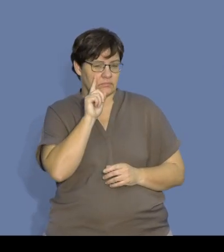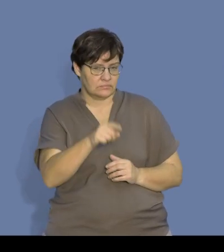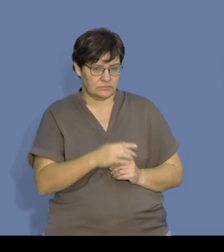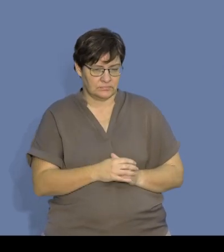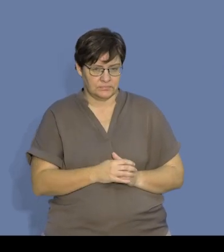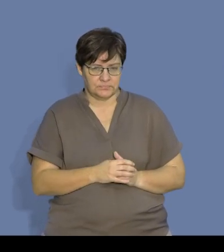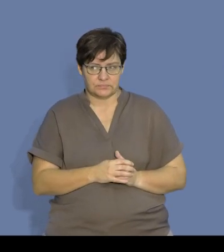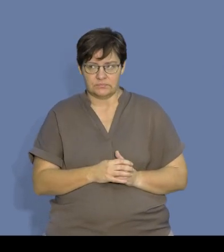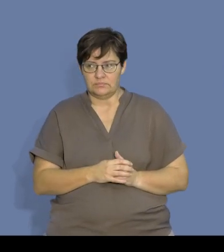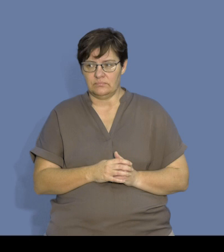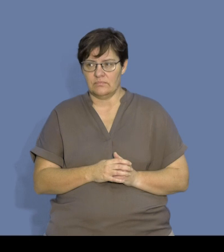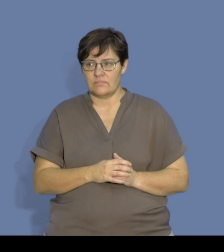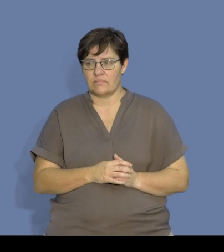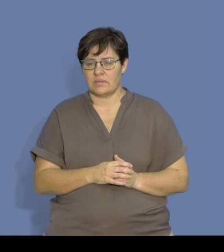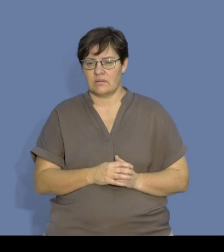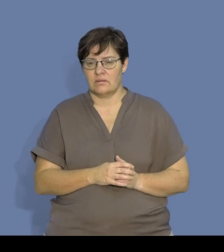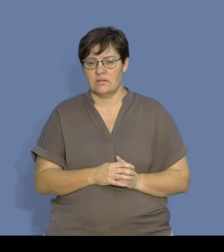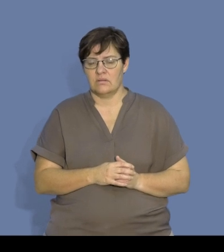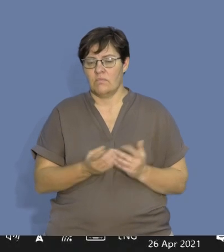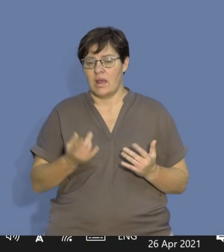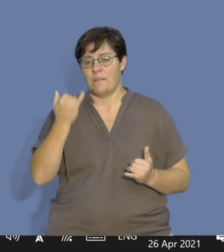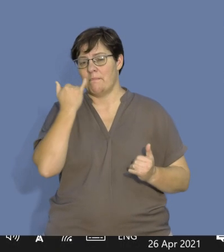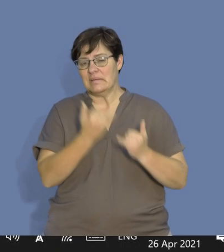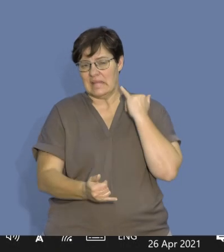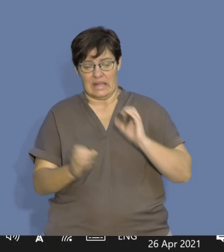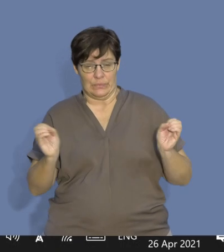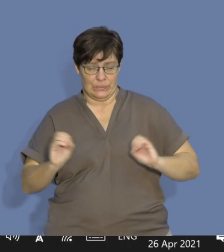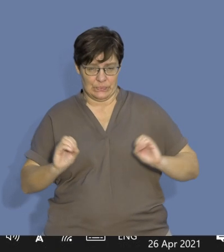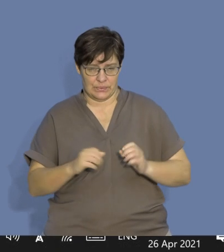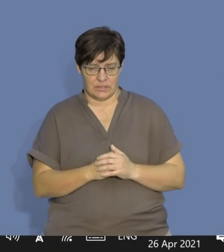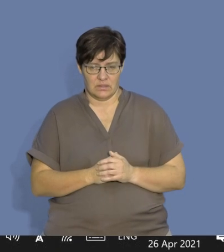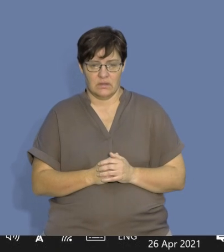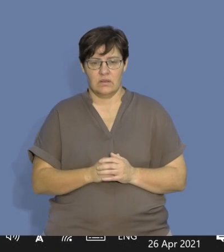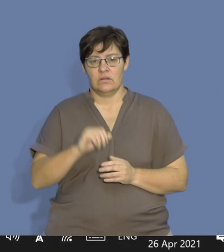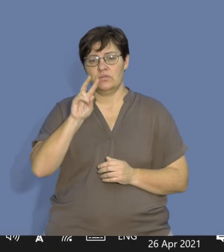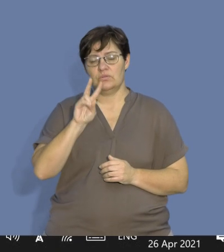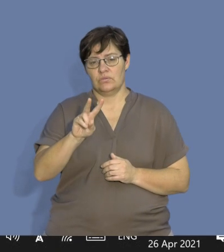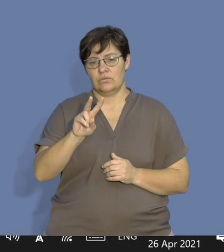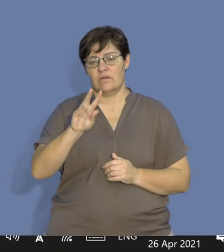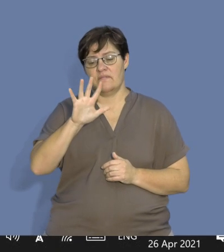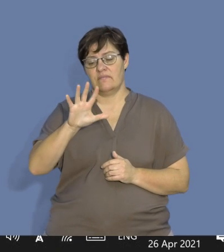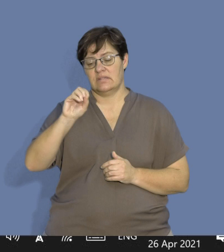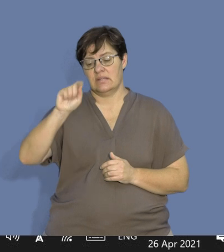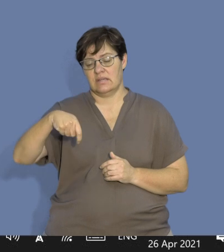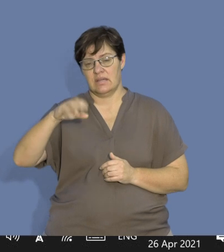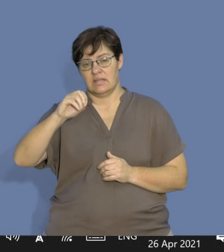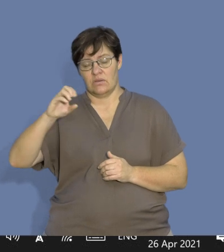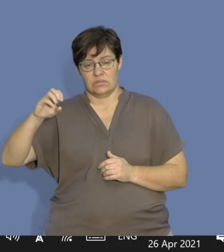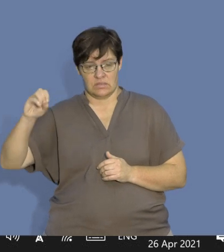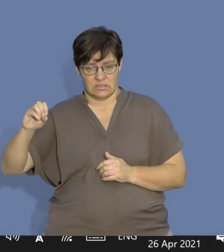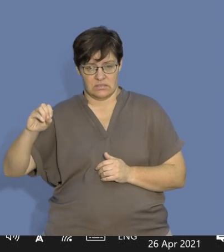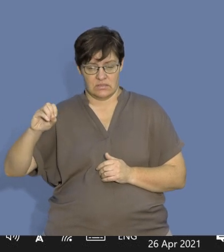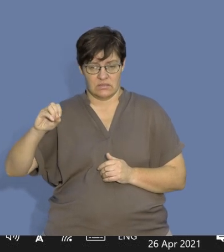get the same total. Let's just quickly check that we do get the same total and that we haven't made any errors.